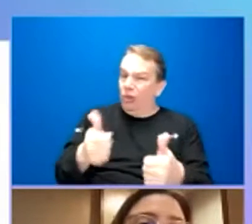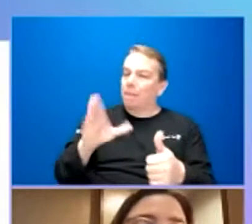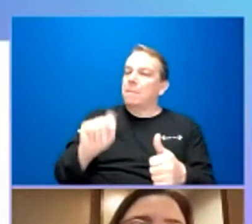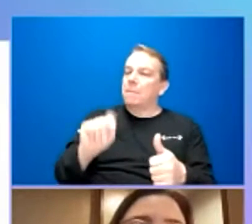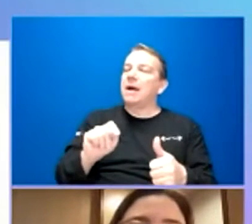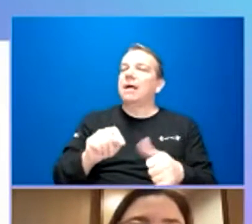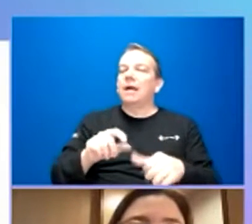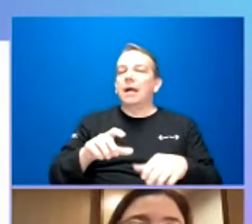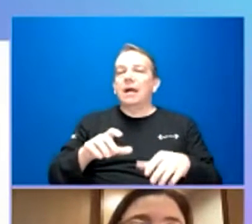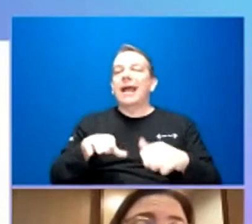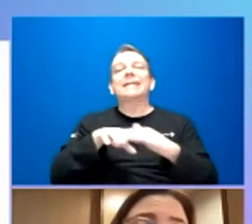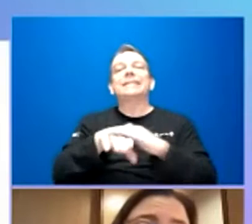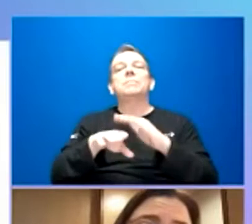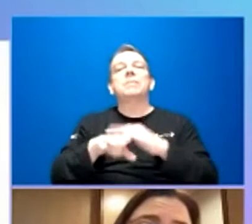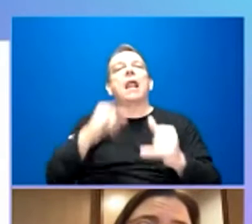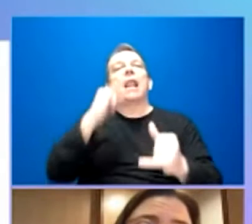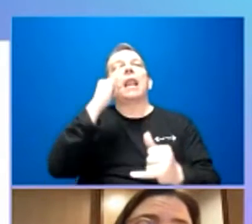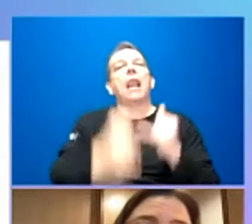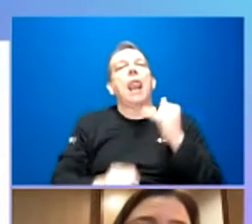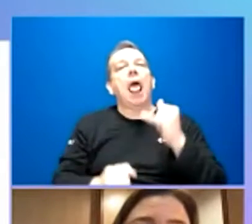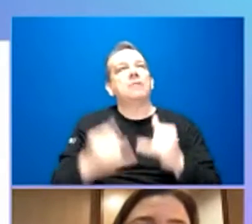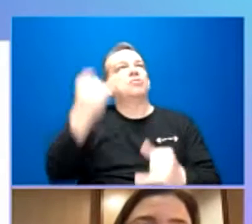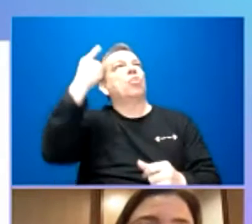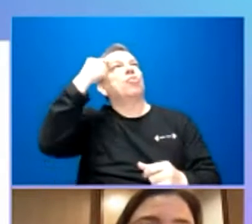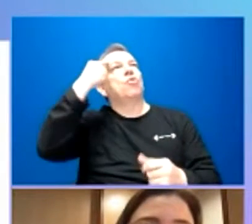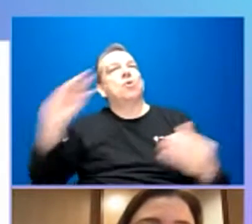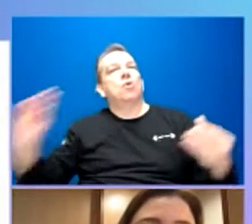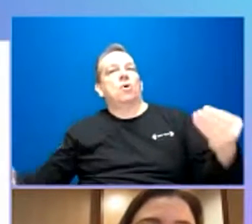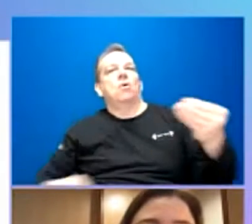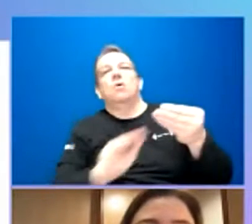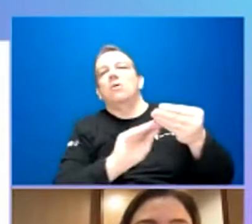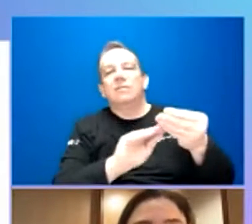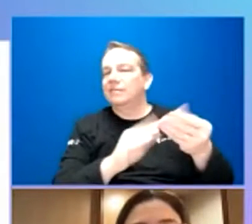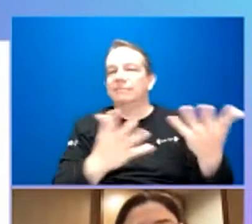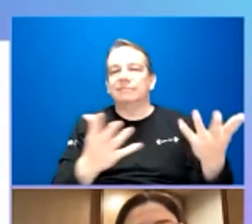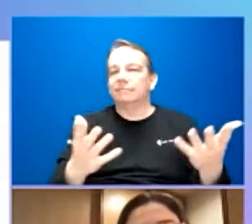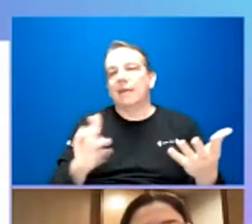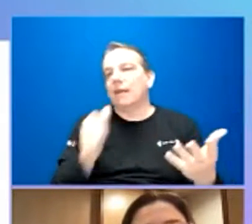about accessibility in the least efficient and the least productive way that they could.